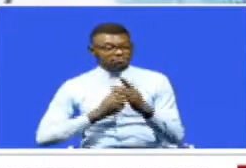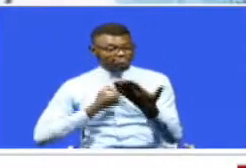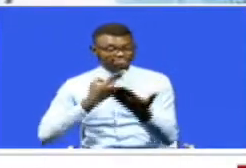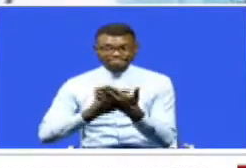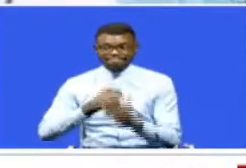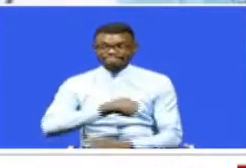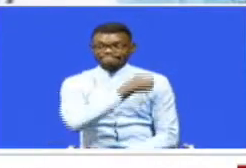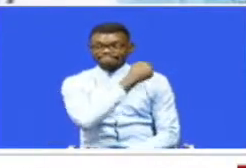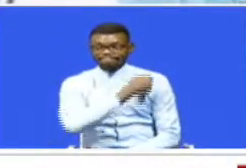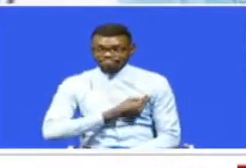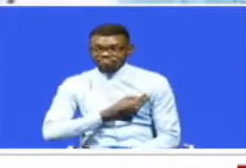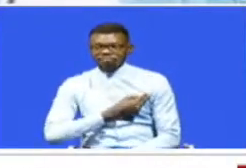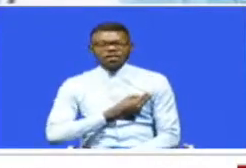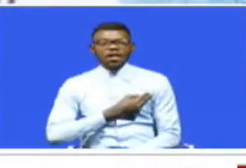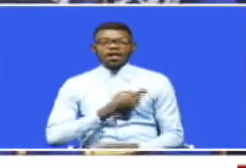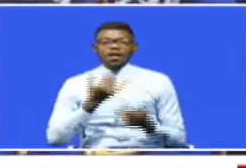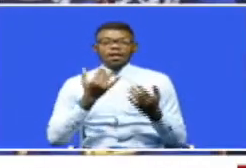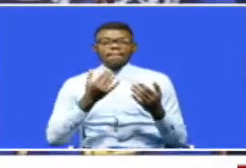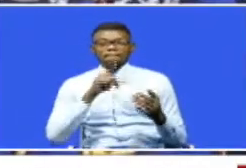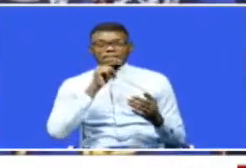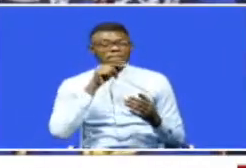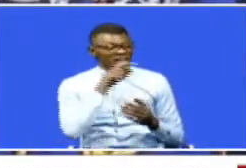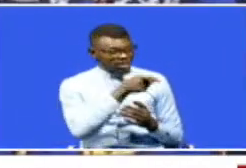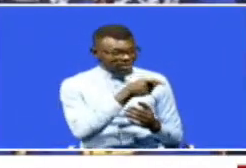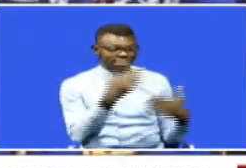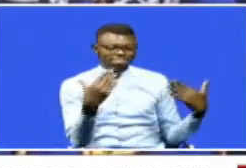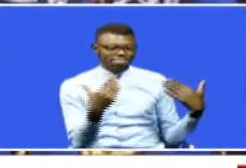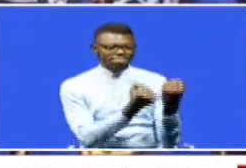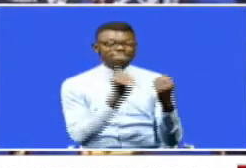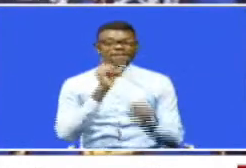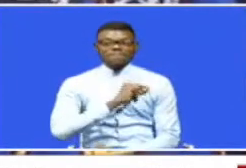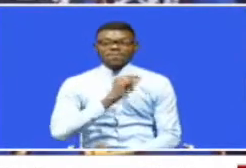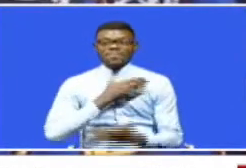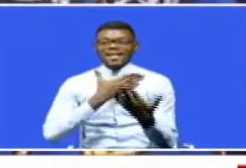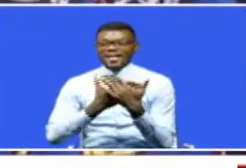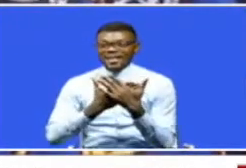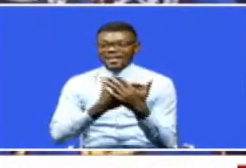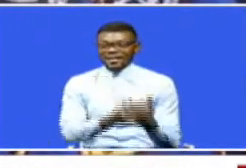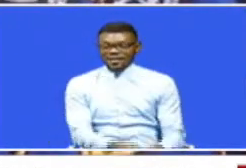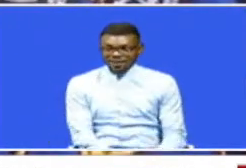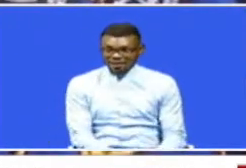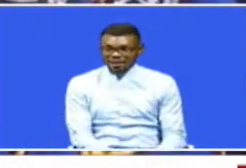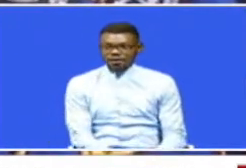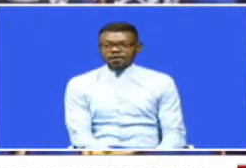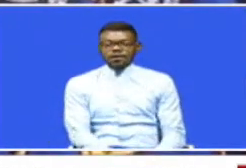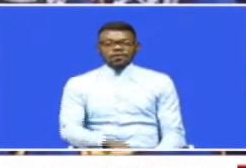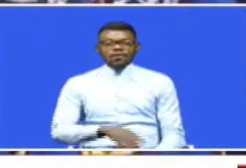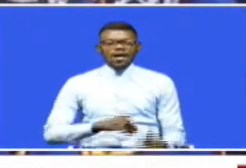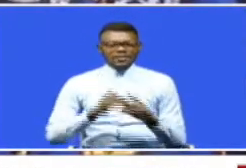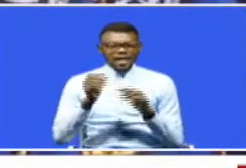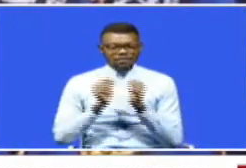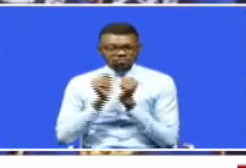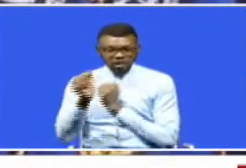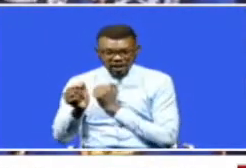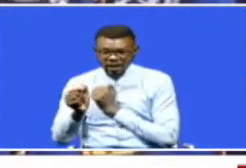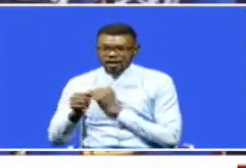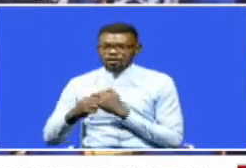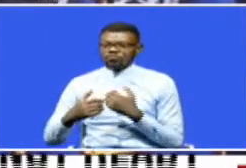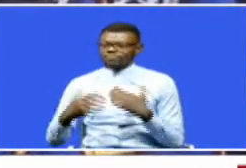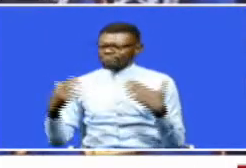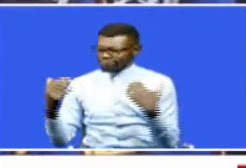at the hospital, prompting the arrest of Murimi. On the following day, that is on 25th, we were able to trace the suspect. We arrested